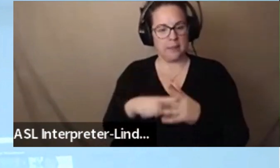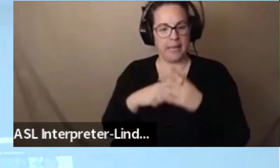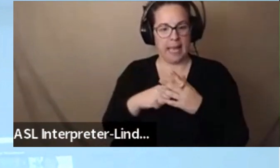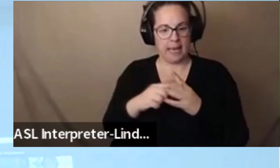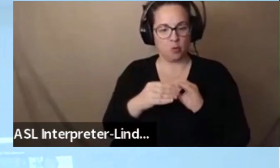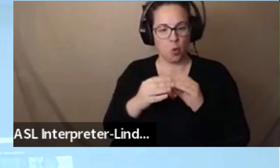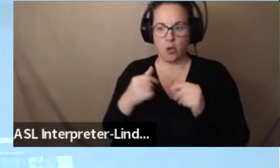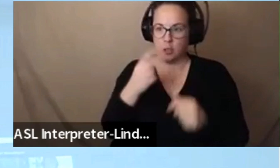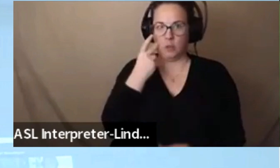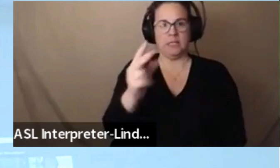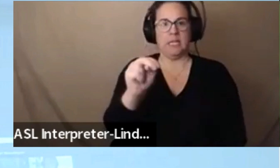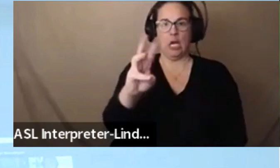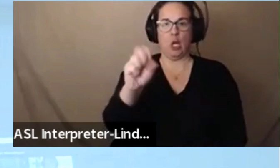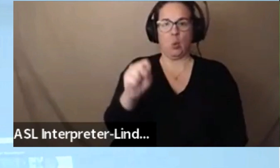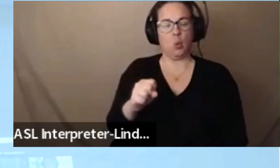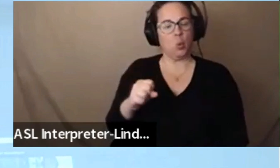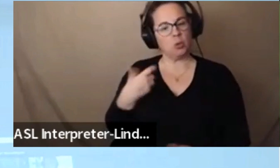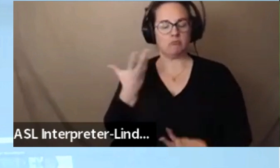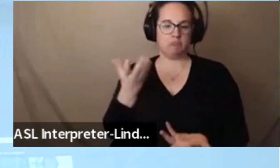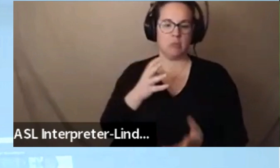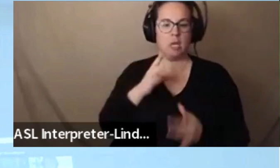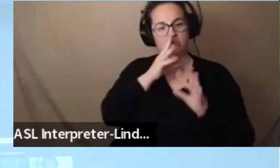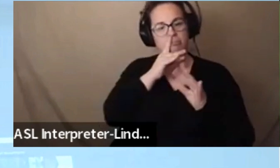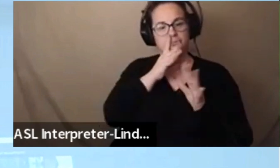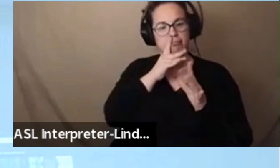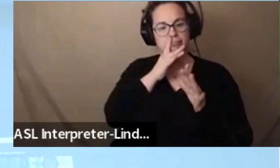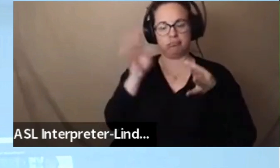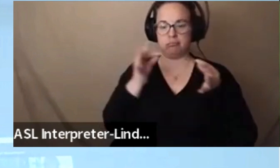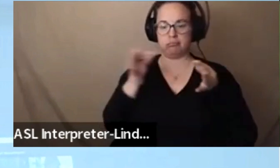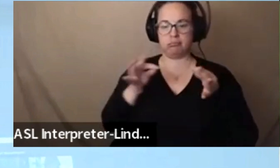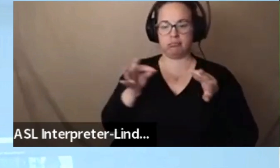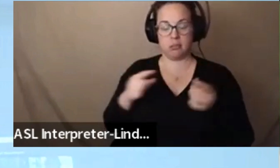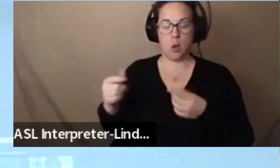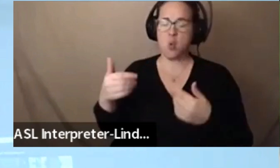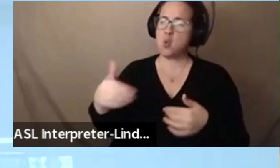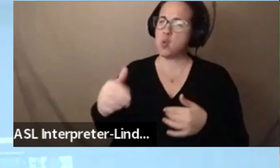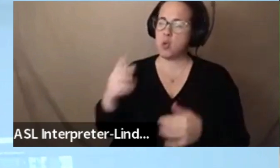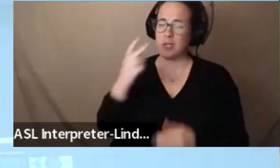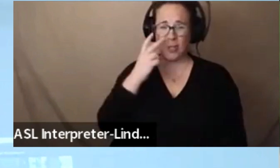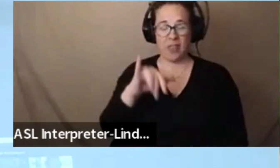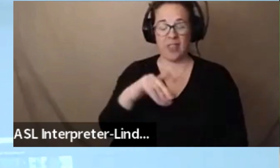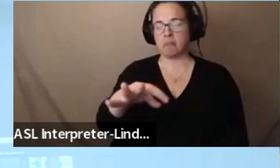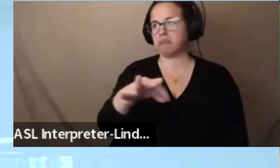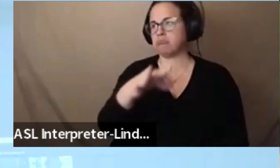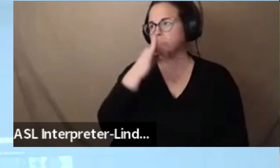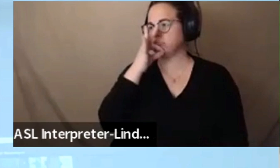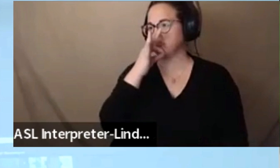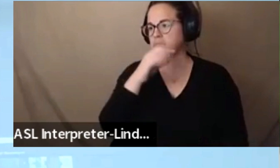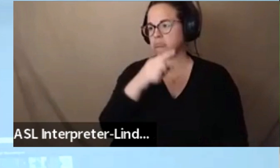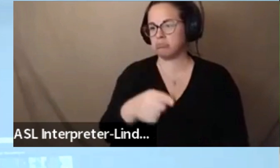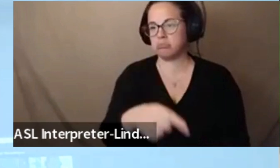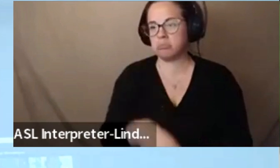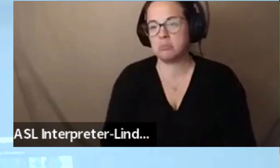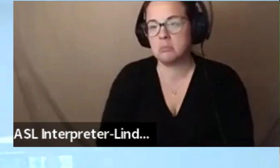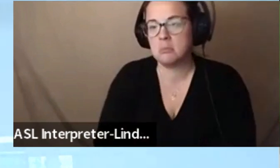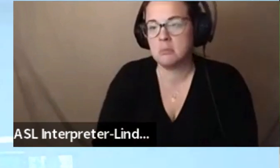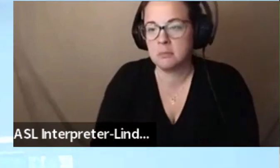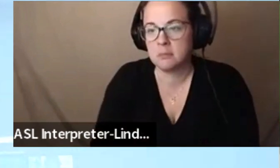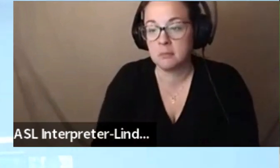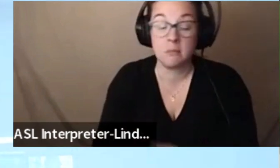newsreader tell the story at the beginning was just literally a stroke of genius. As soon as they did that, you know, we're in safe hands here. They know what they're doing.